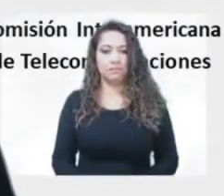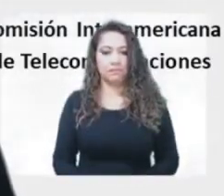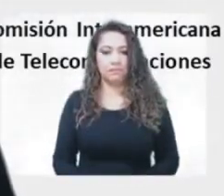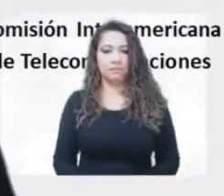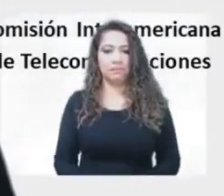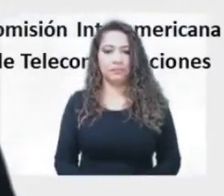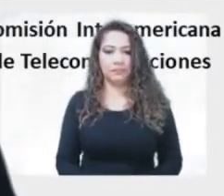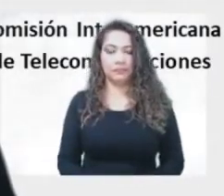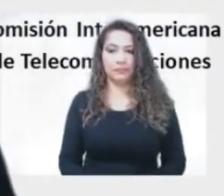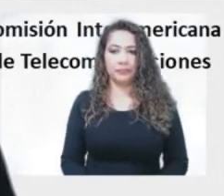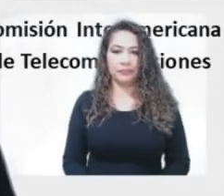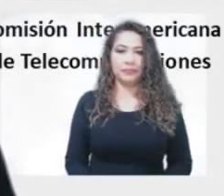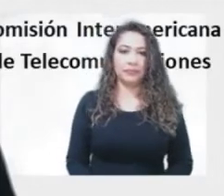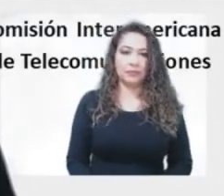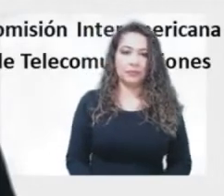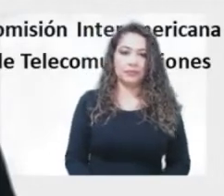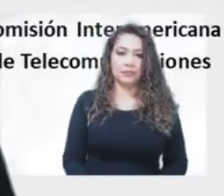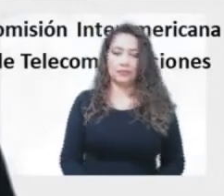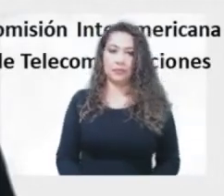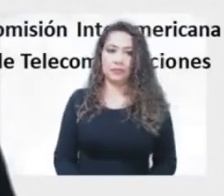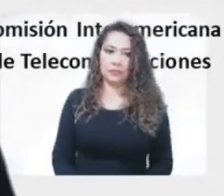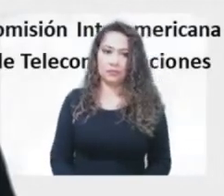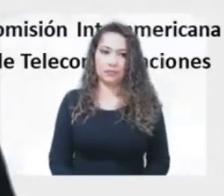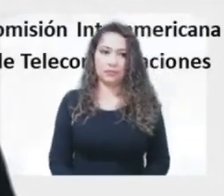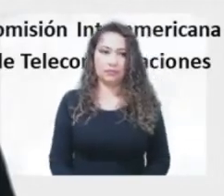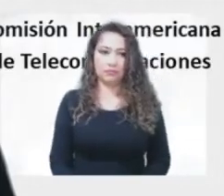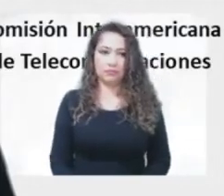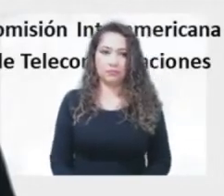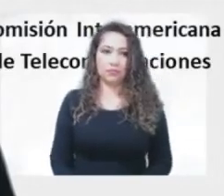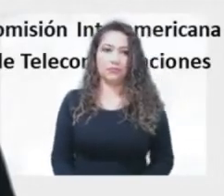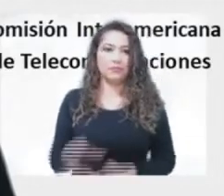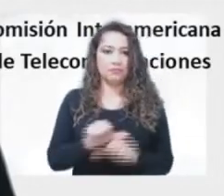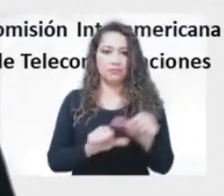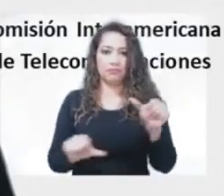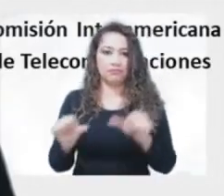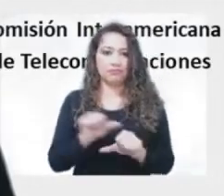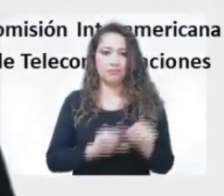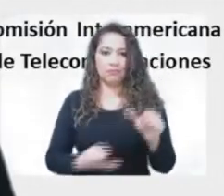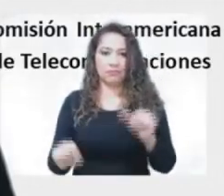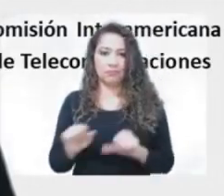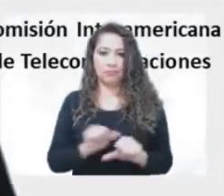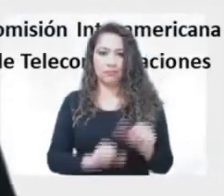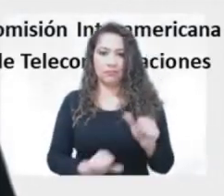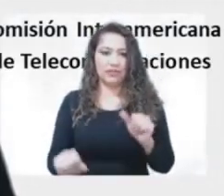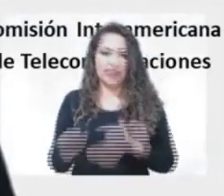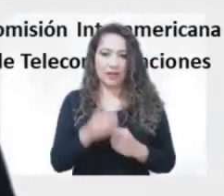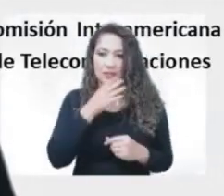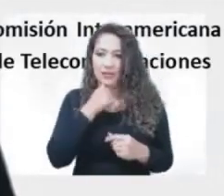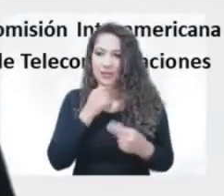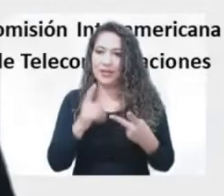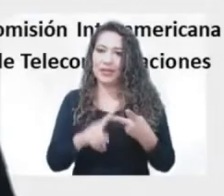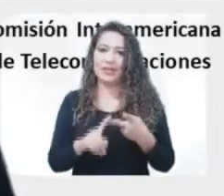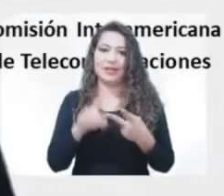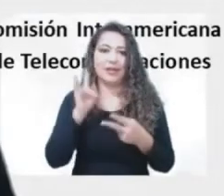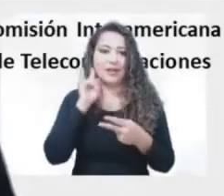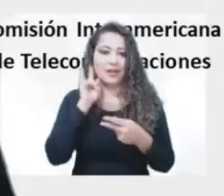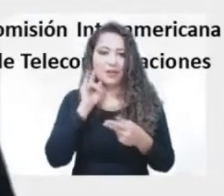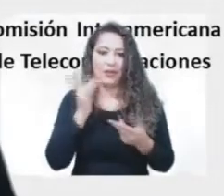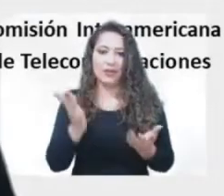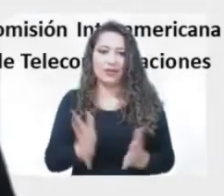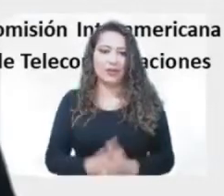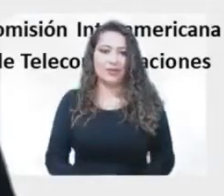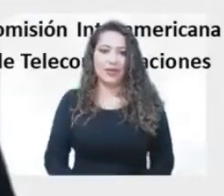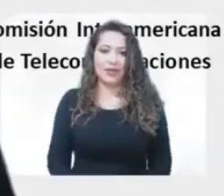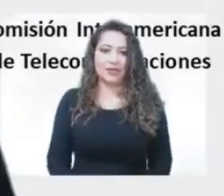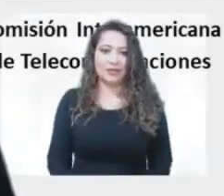how we can close the gap that the pandemics provoked, especially in